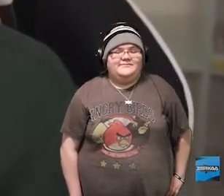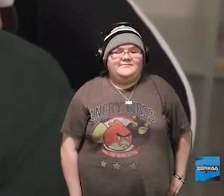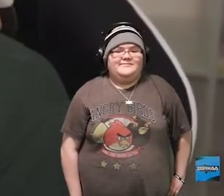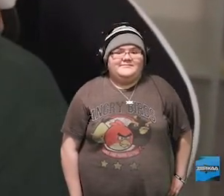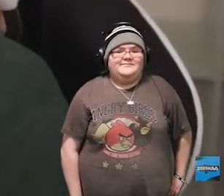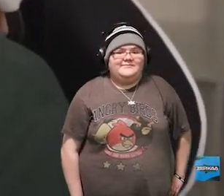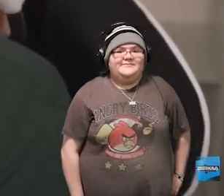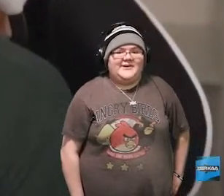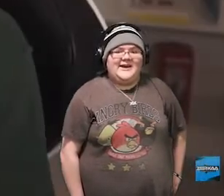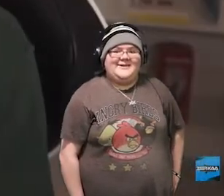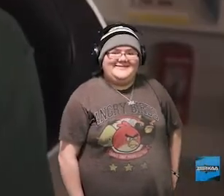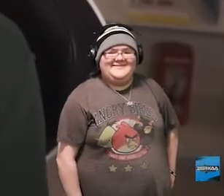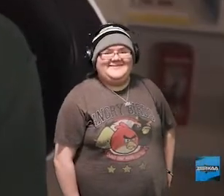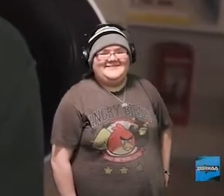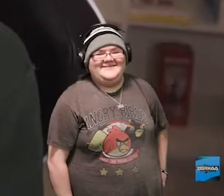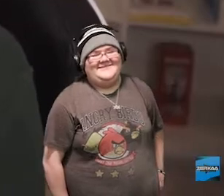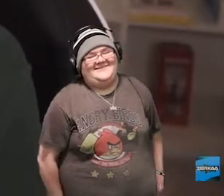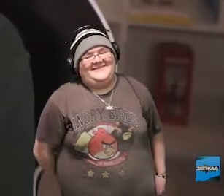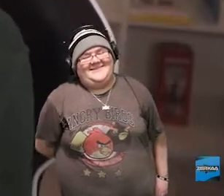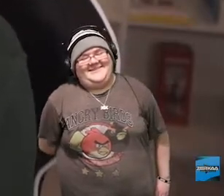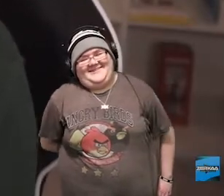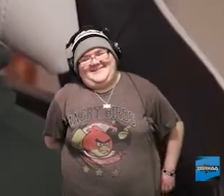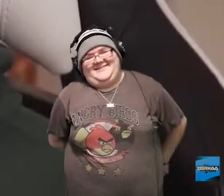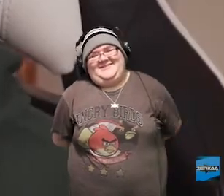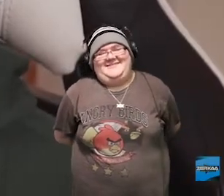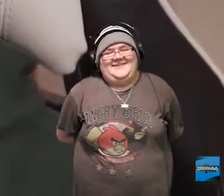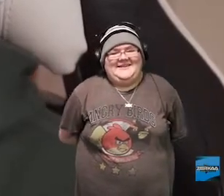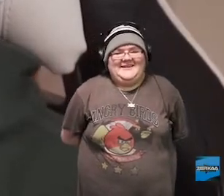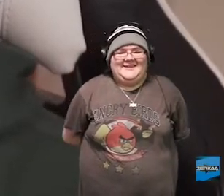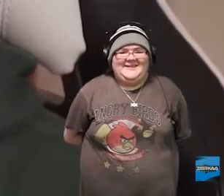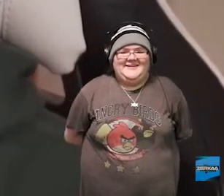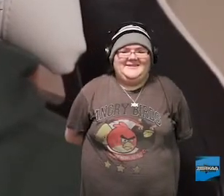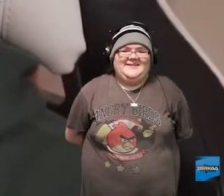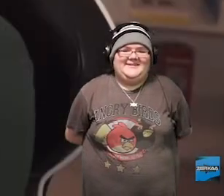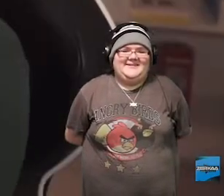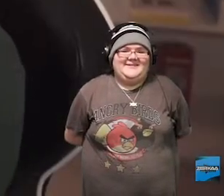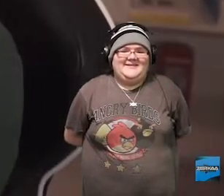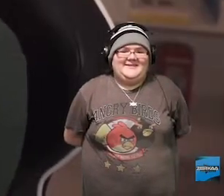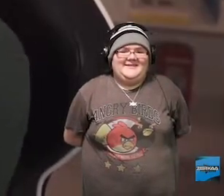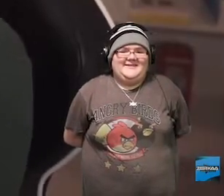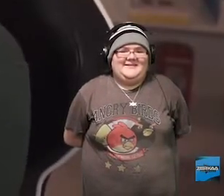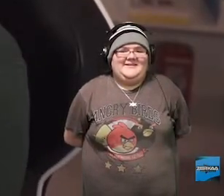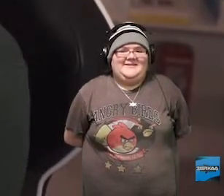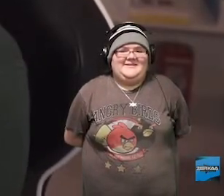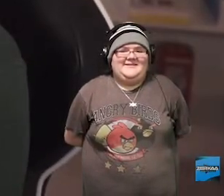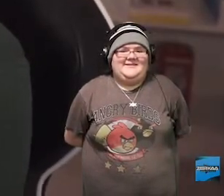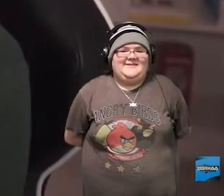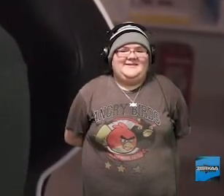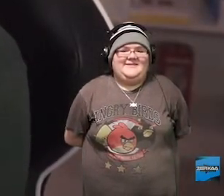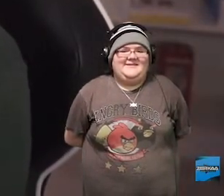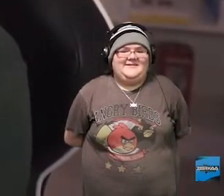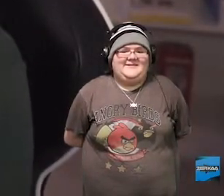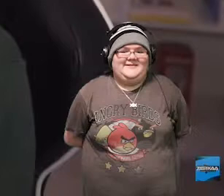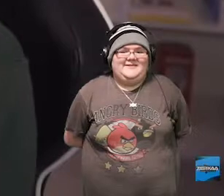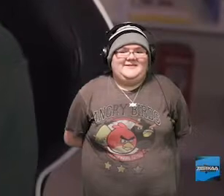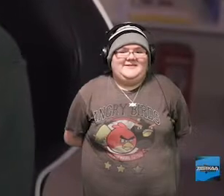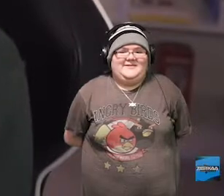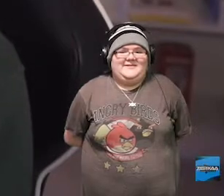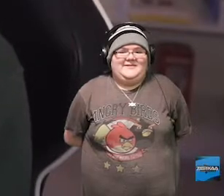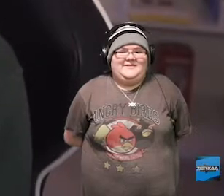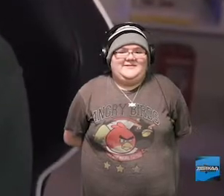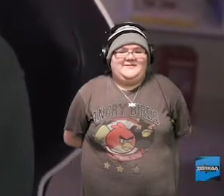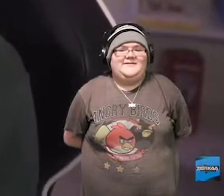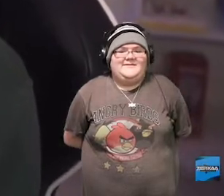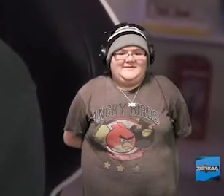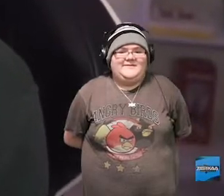That's the best way to start, and you can do some more research after that. Okay. I feel like it's so overwhelming to try and learn how to lose weight when that is the easiest thing to know. If you know that from the start, I feel like you have a